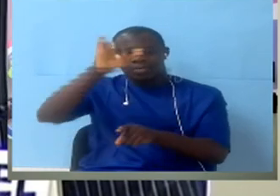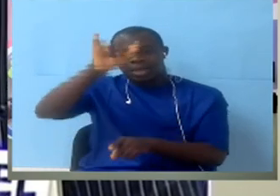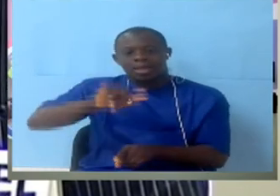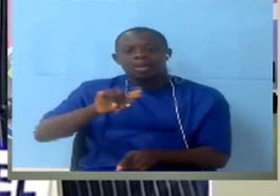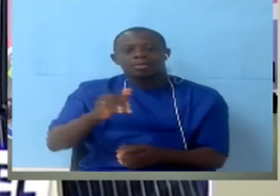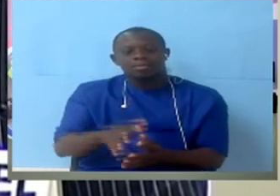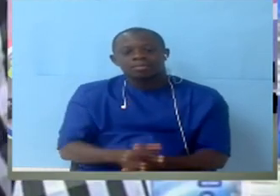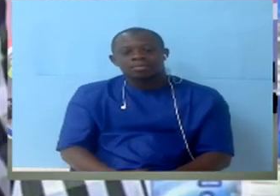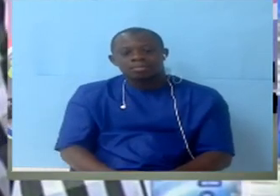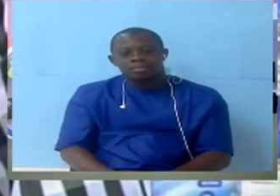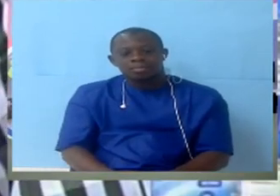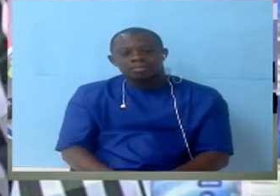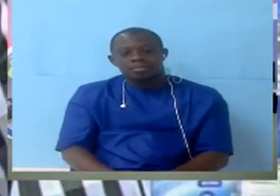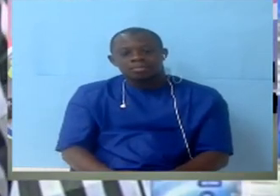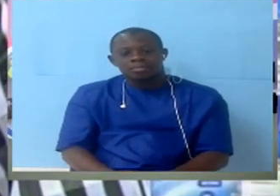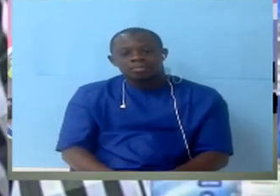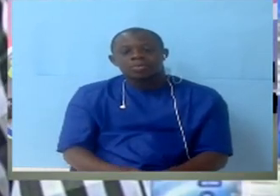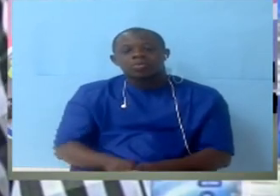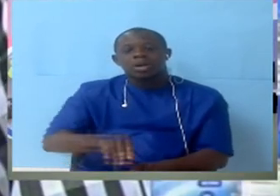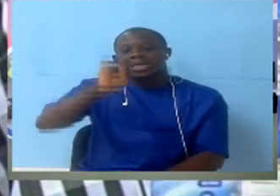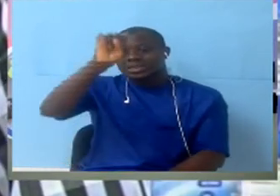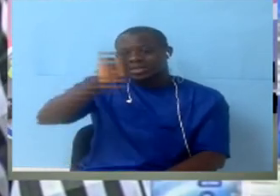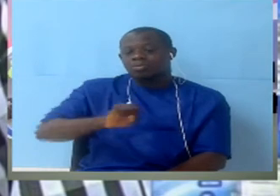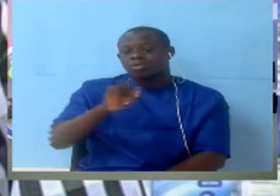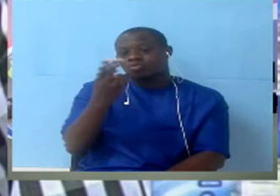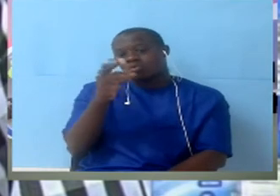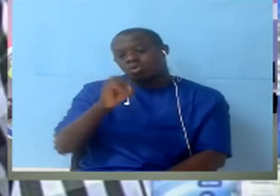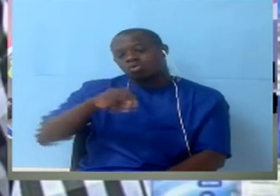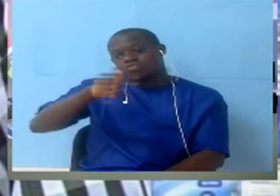2012. September from 2012. But that could not be.